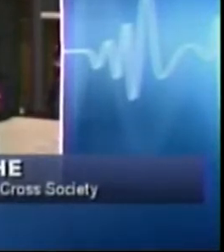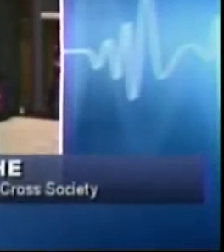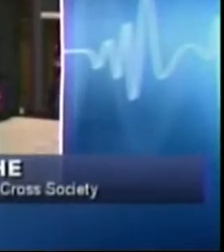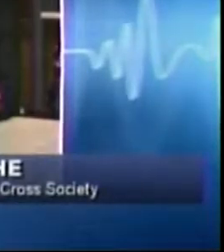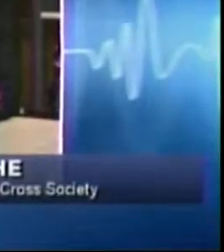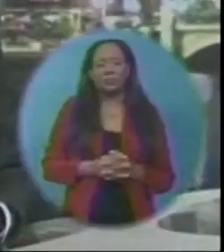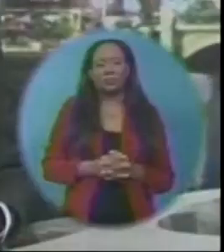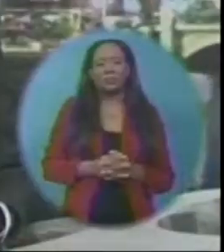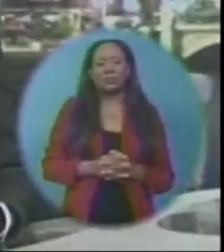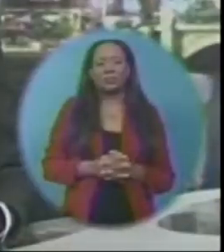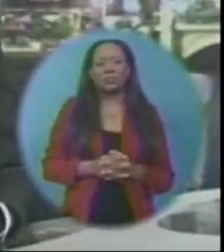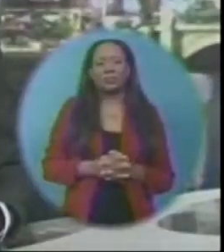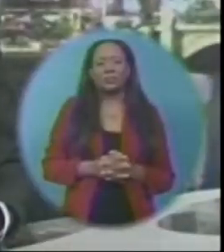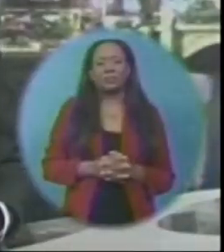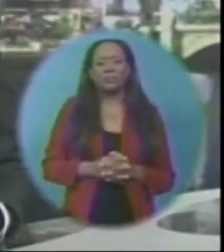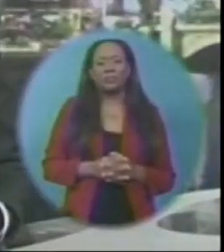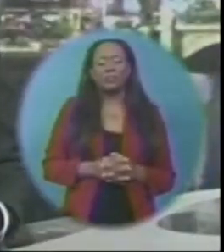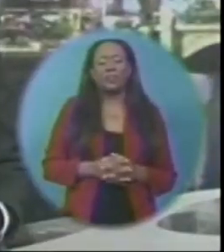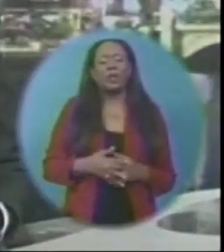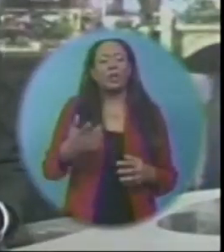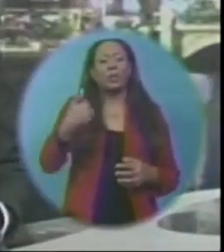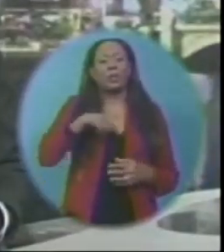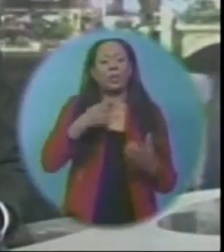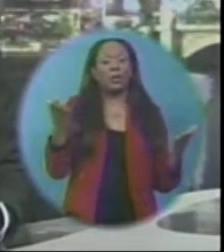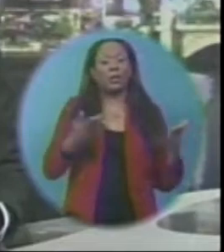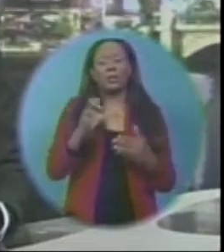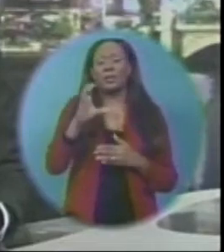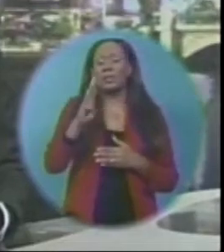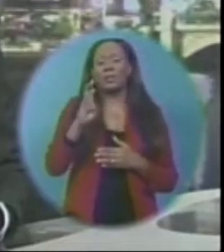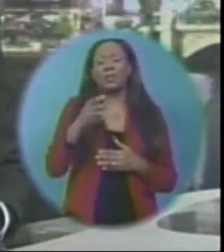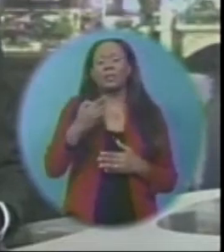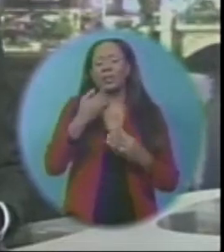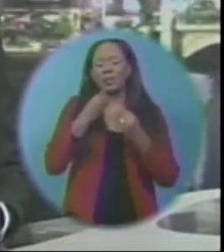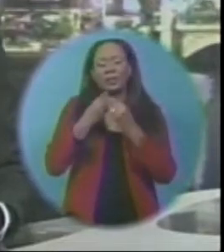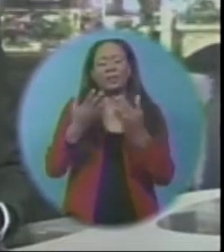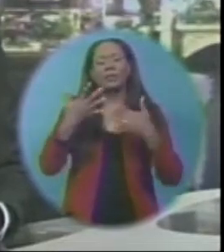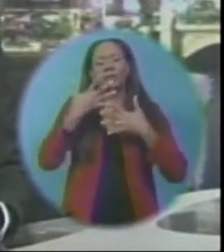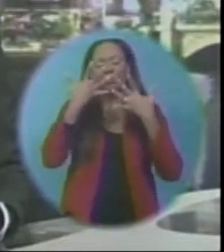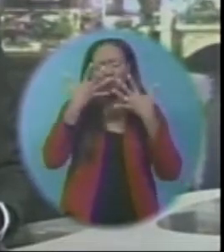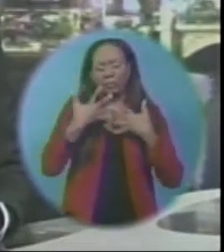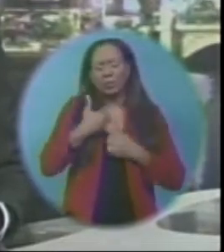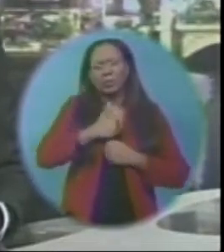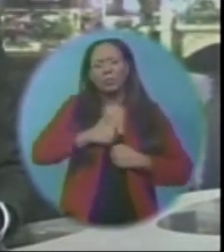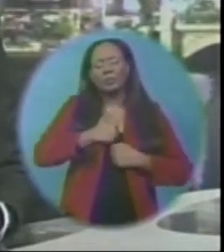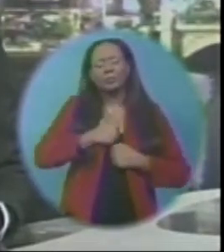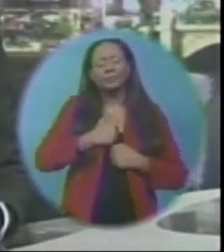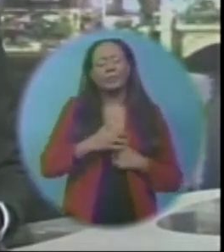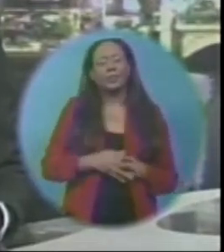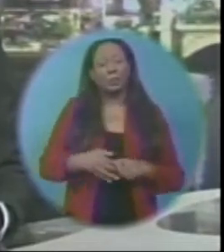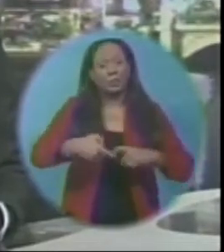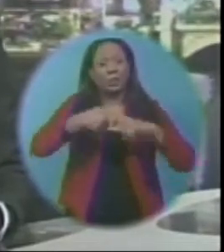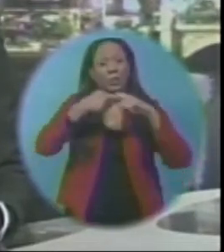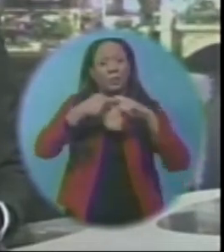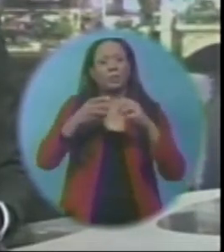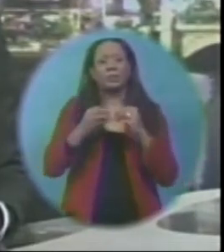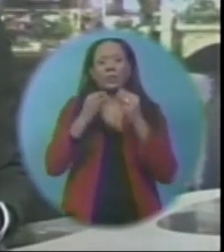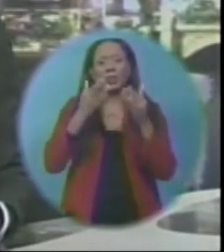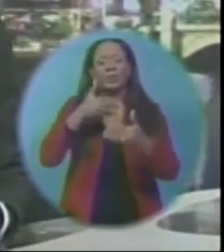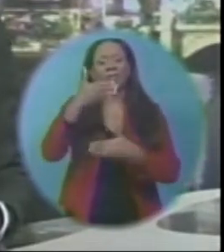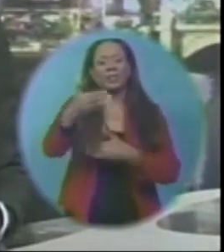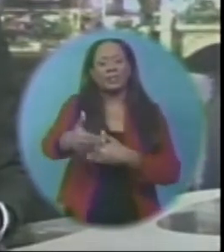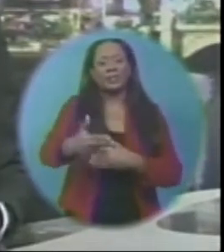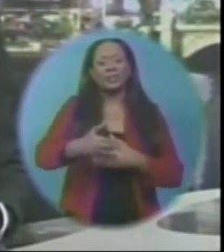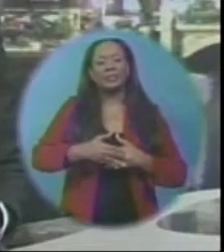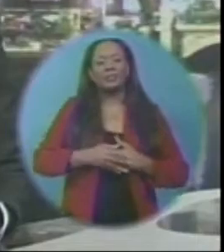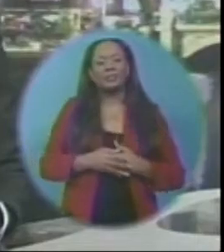Cross. And of course, we at the CBC also extend our condolences. Well, we'll take a pause here, but we'll be back with more news after the